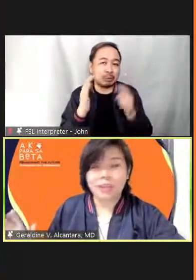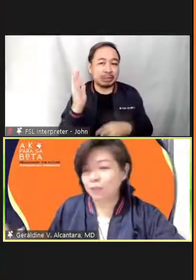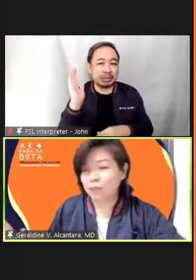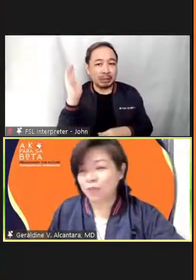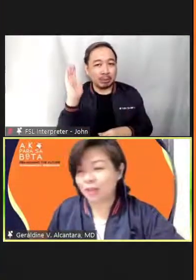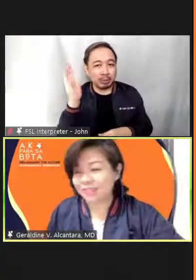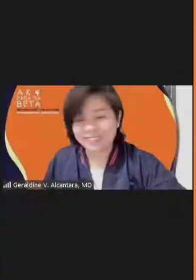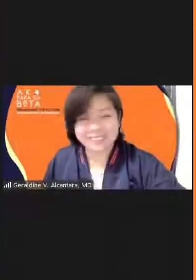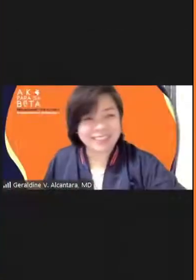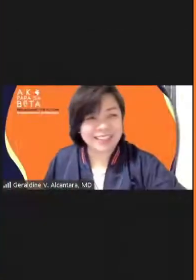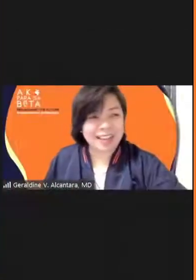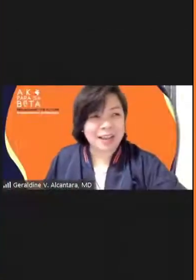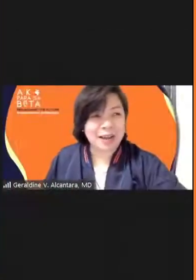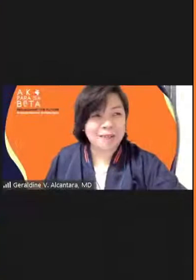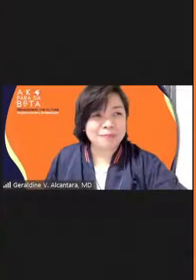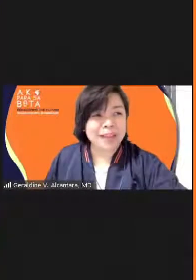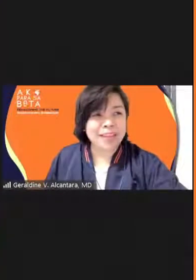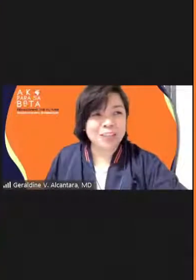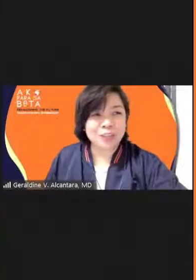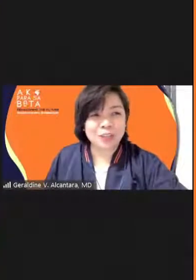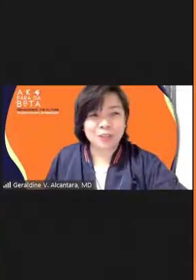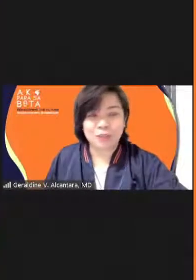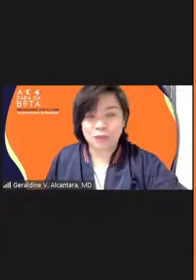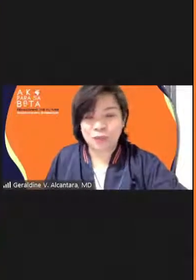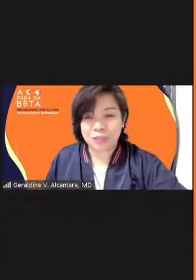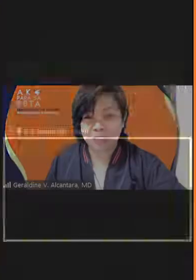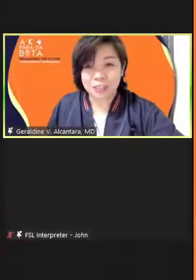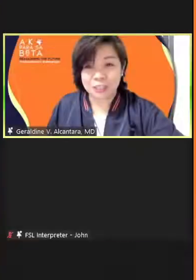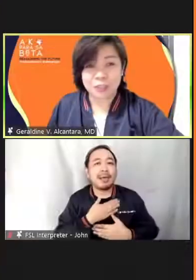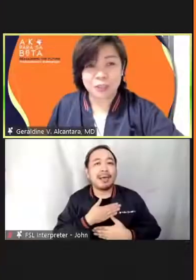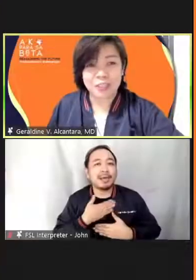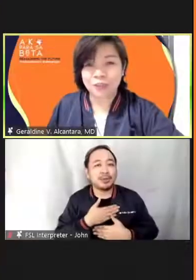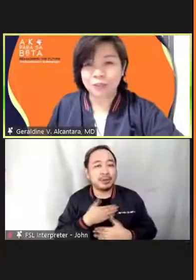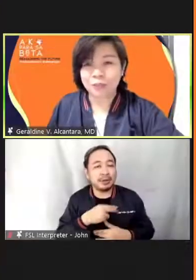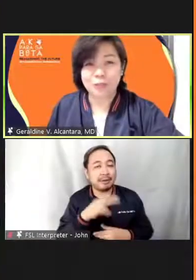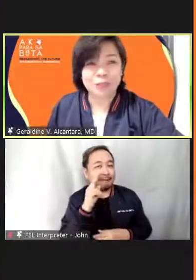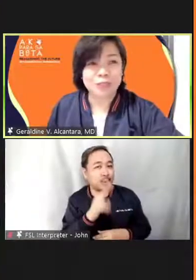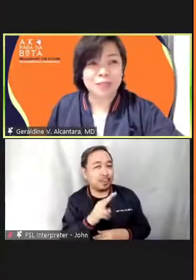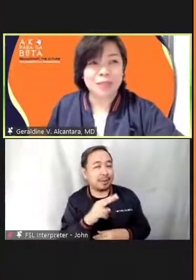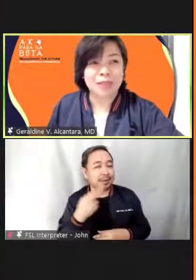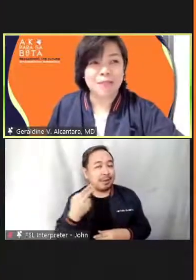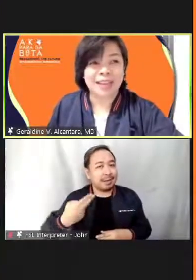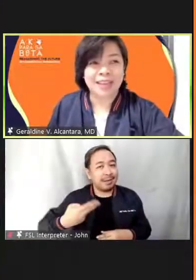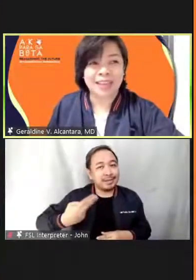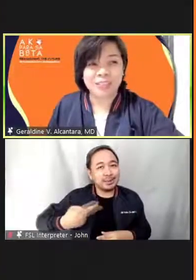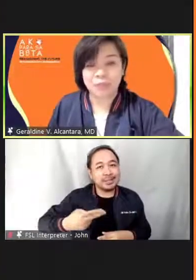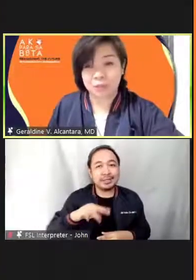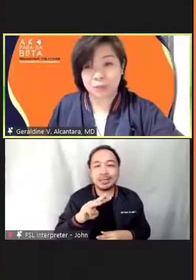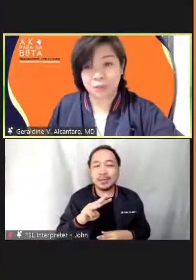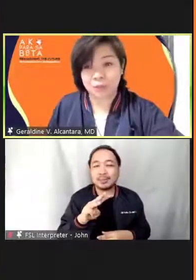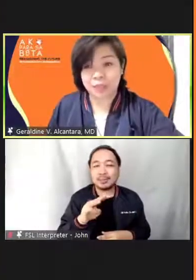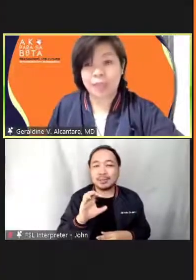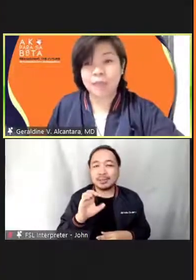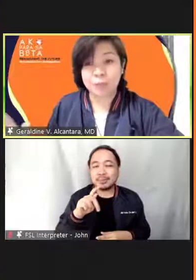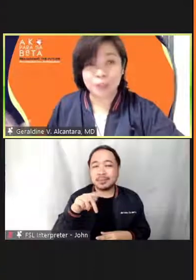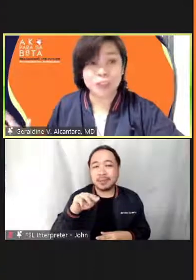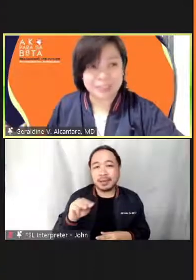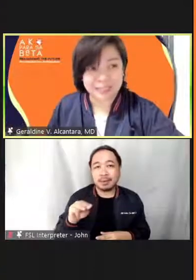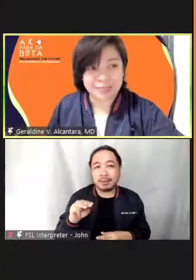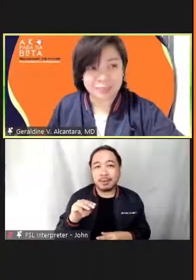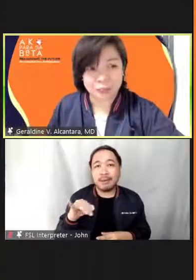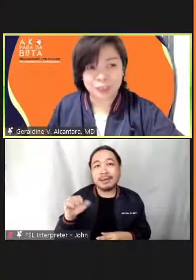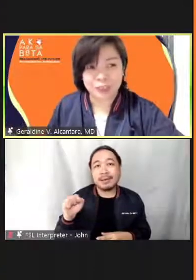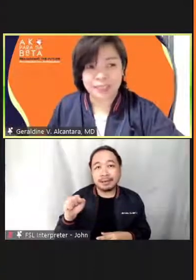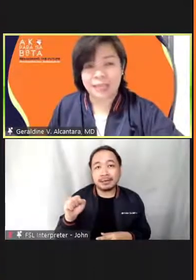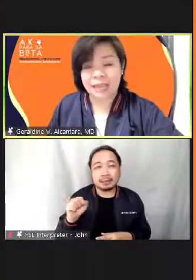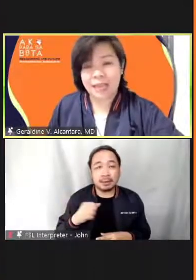Tere can do that. I enjoyed reviewing the history of WCPMIS with you. And